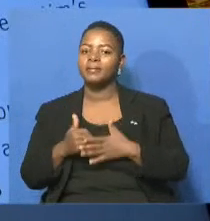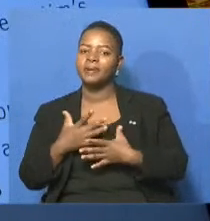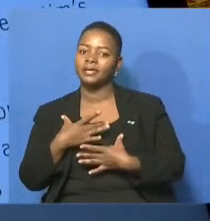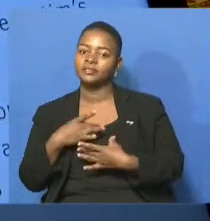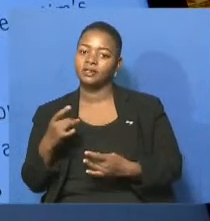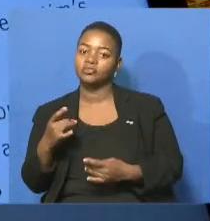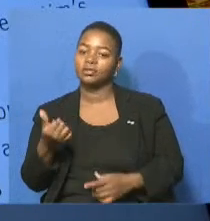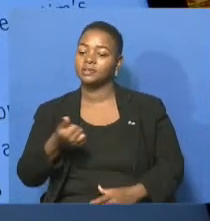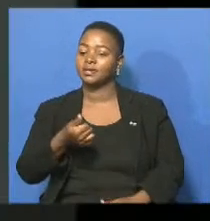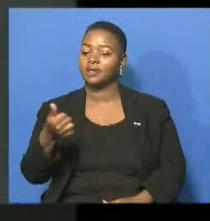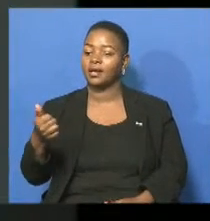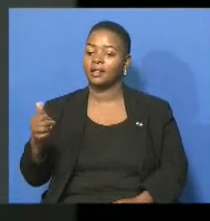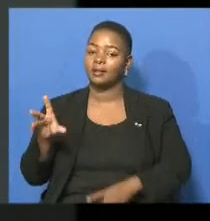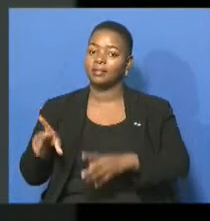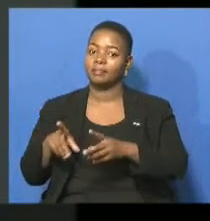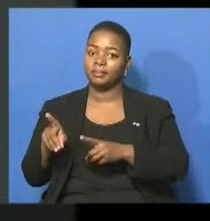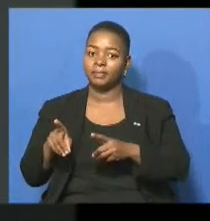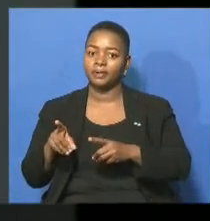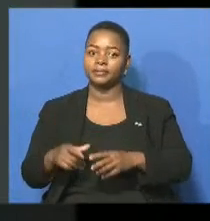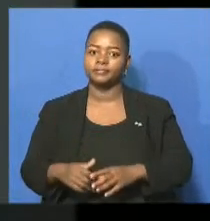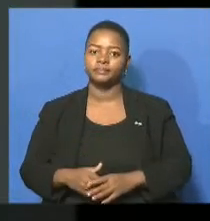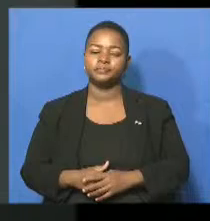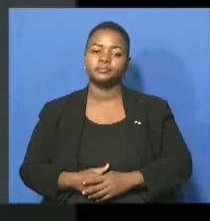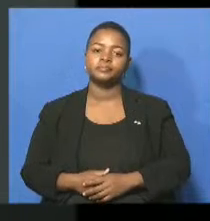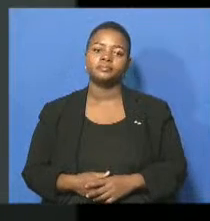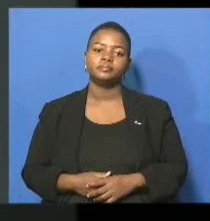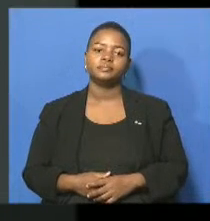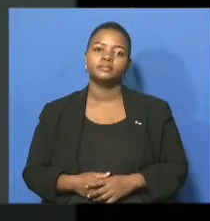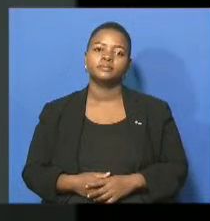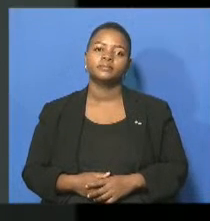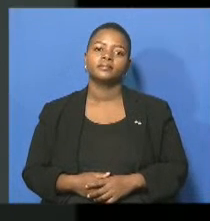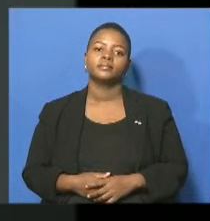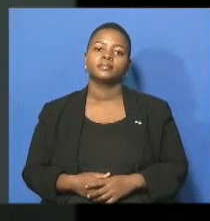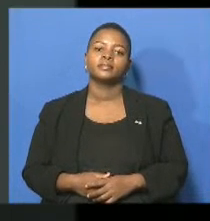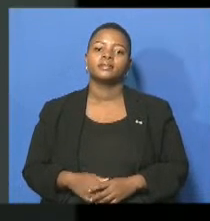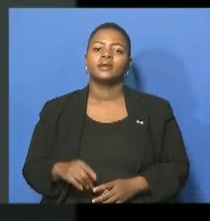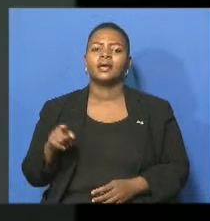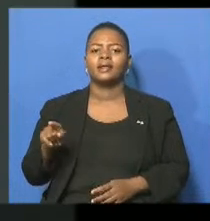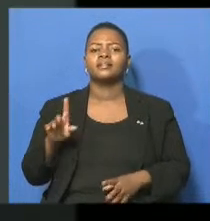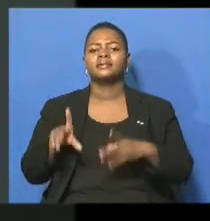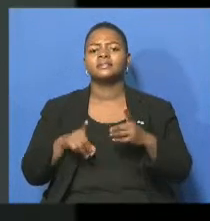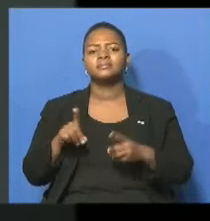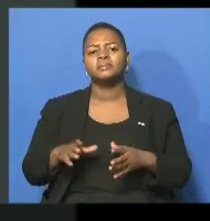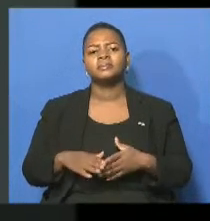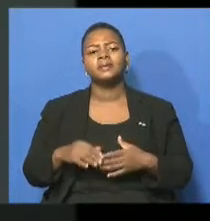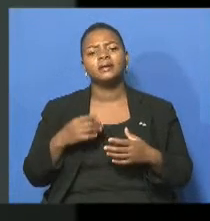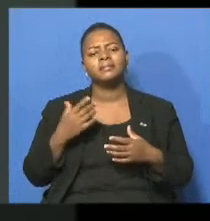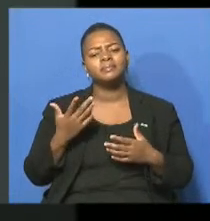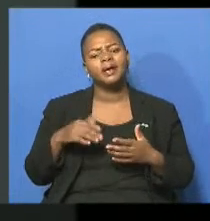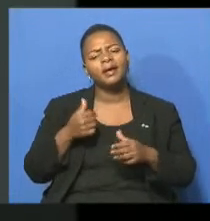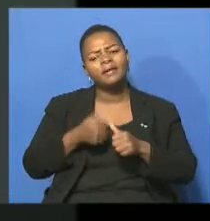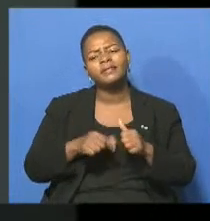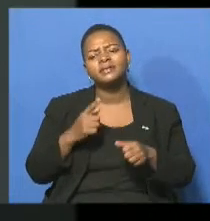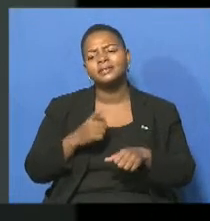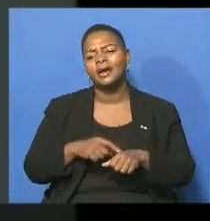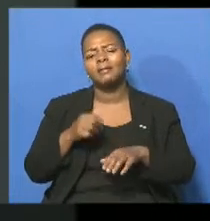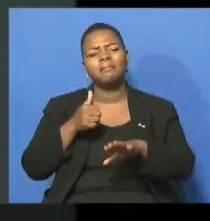interested in others. And these people are frequently making this kind of